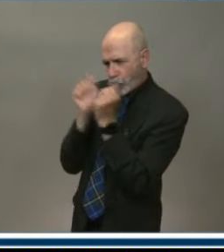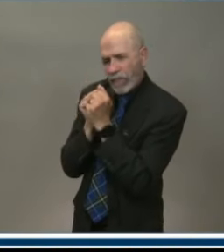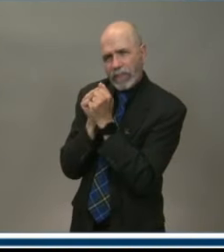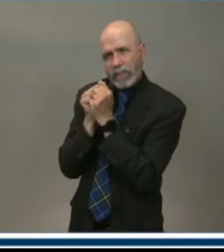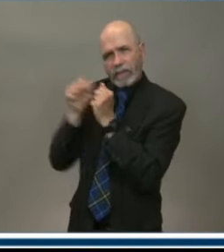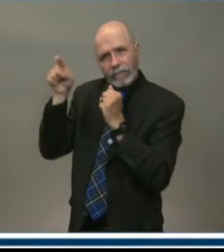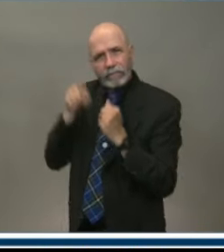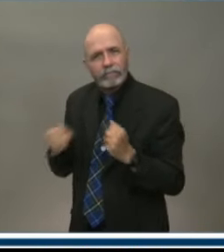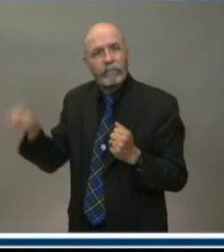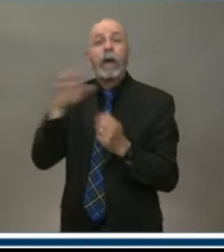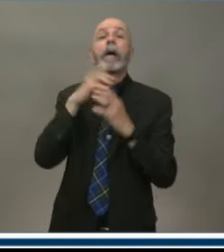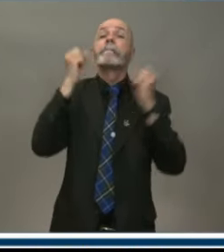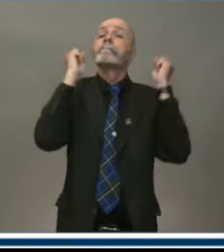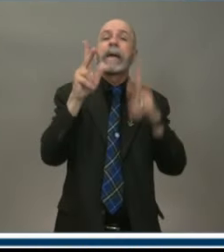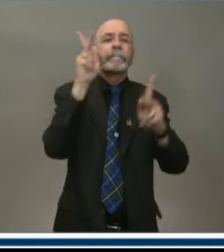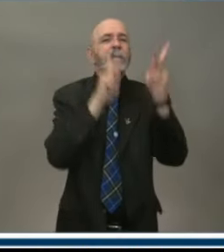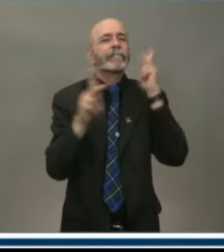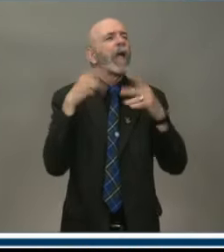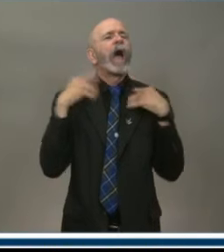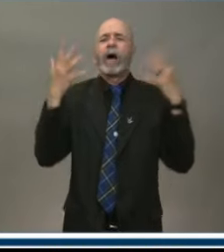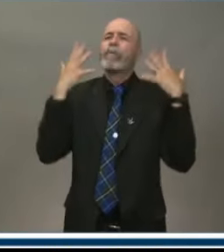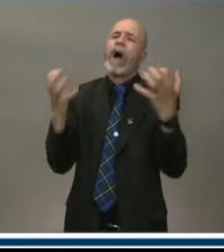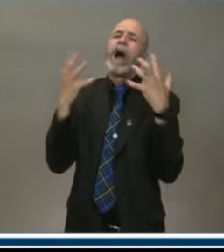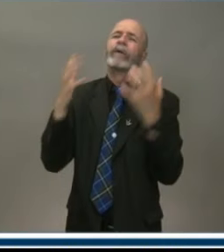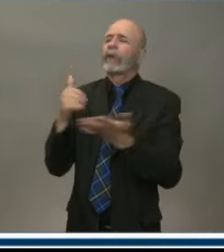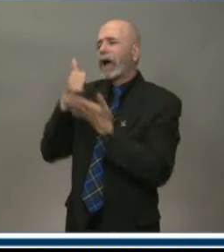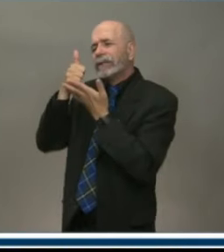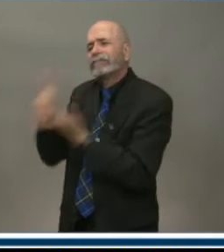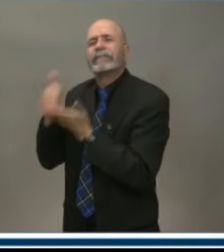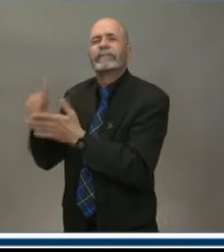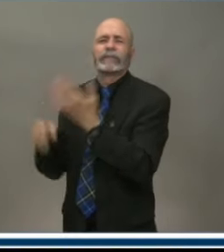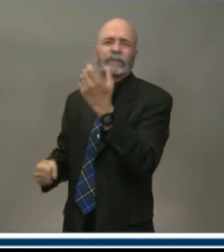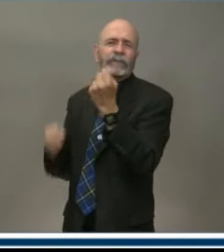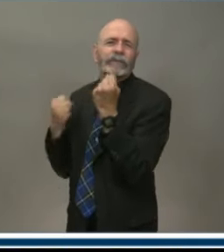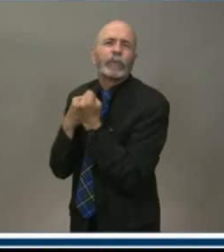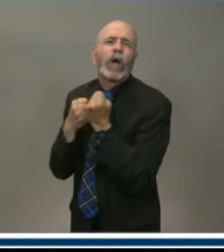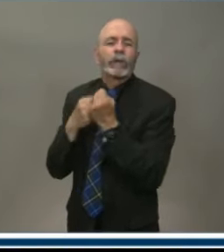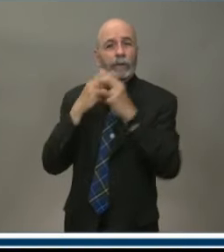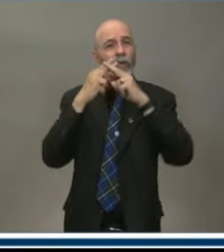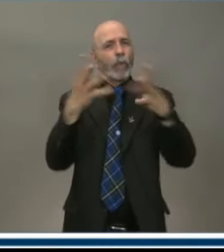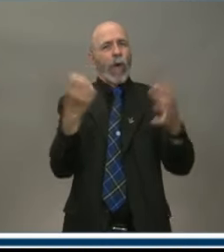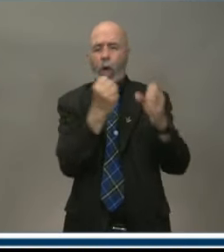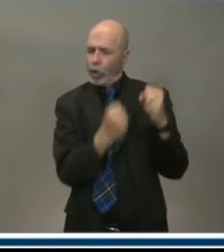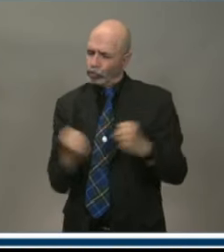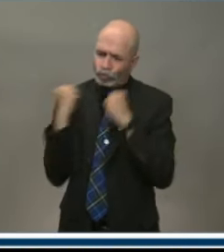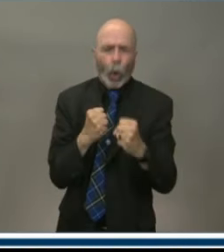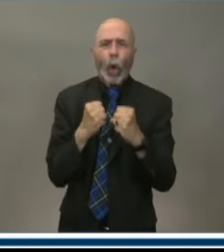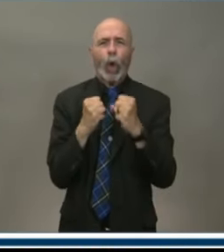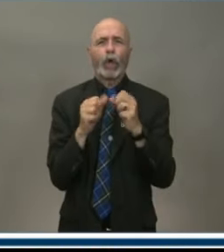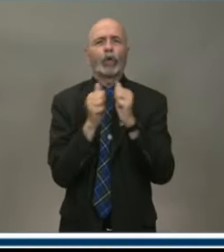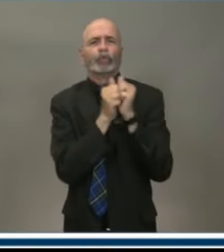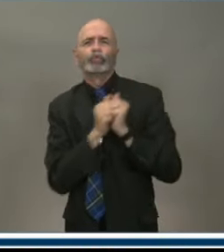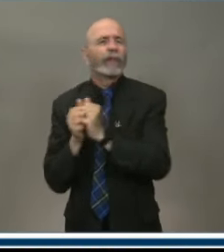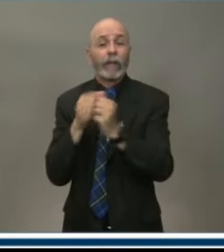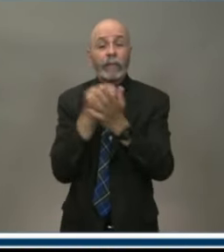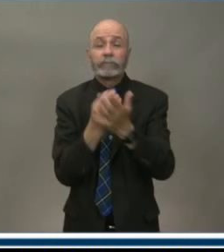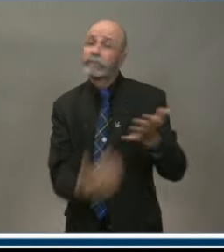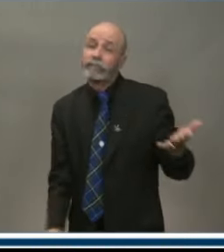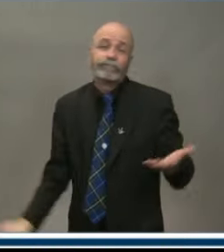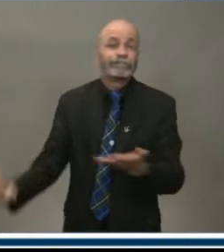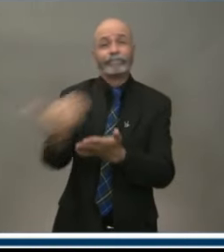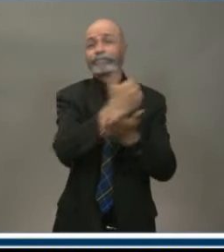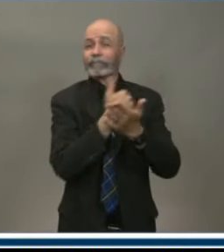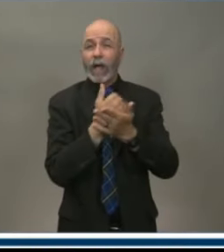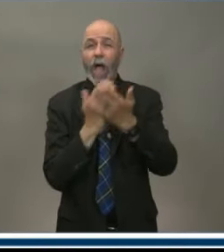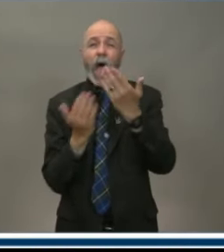wanting to help. The Stronger Together Nova Scotia Fund has already raised almost $900,000, thanks to the generosity